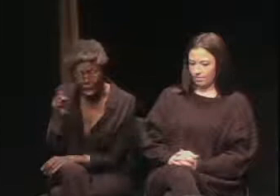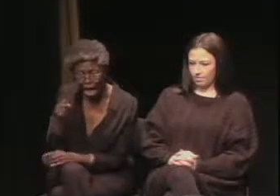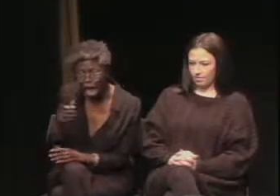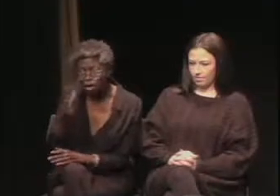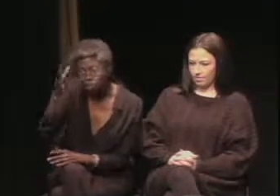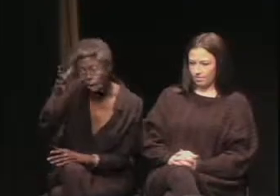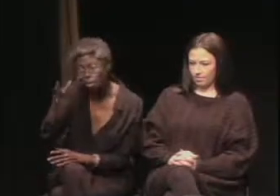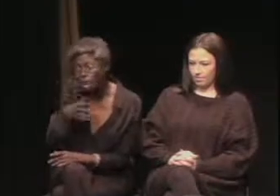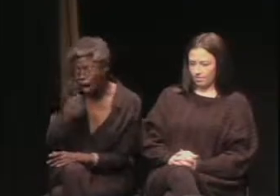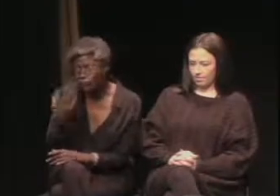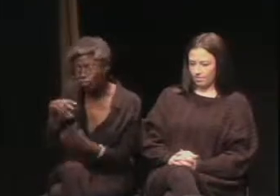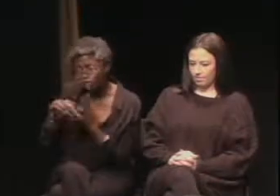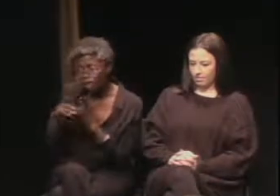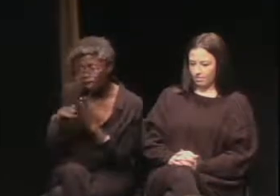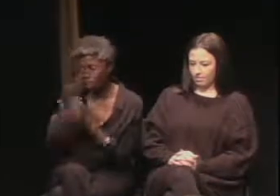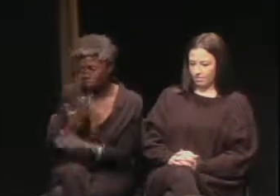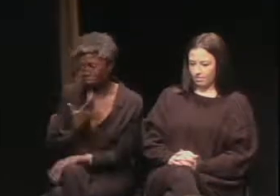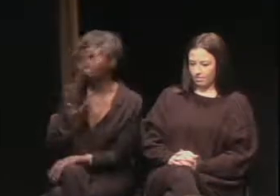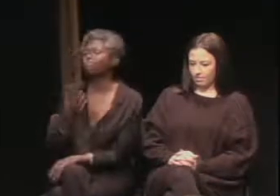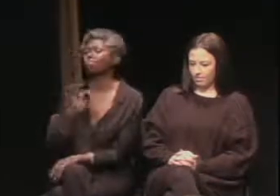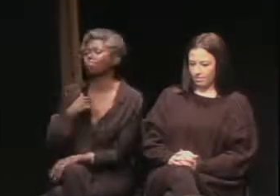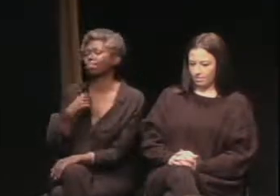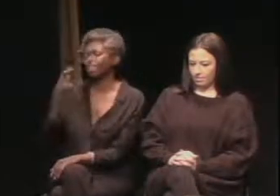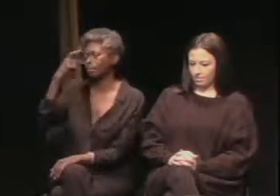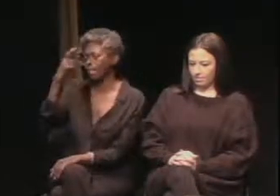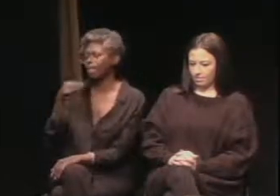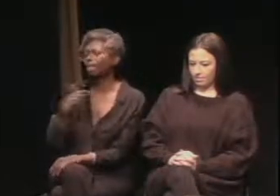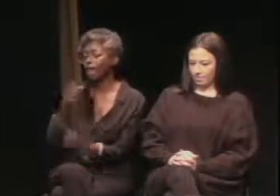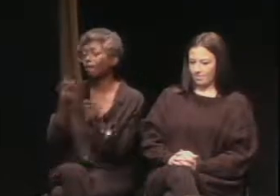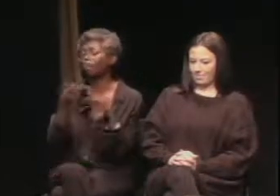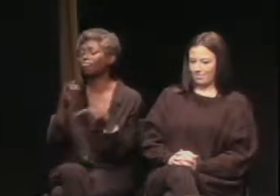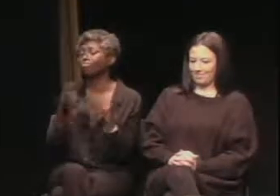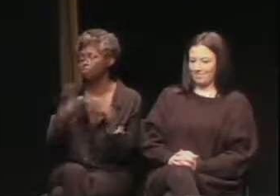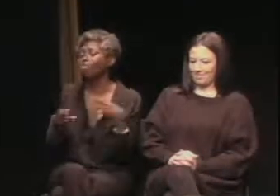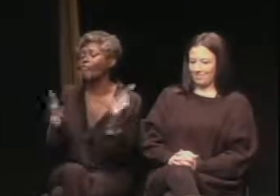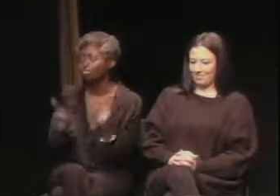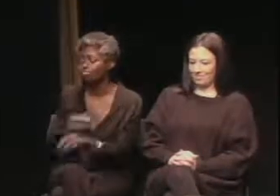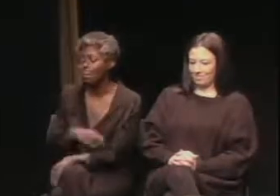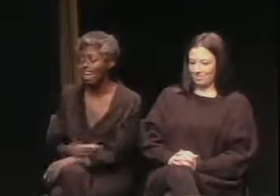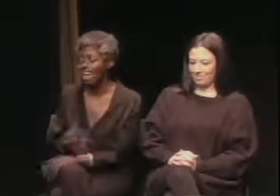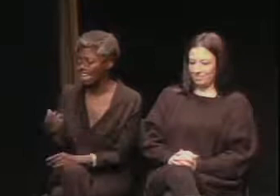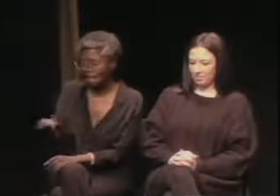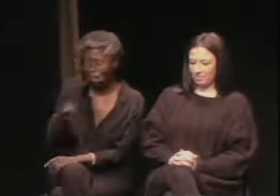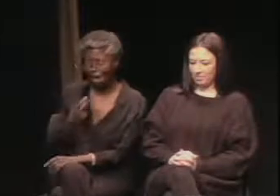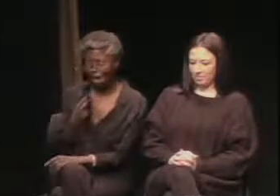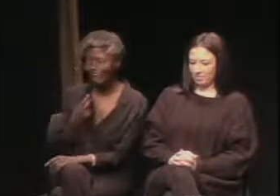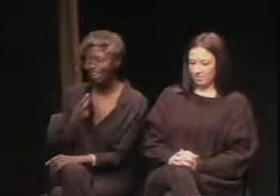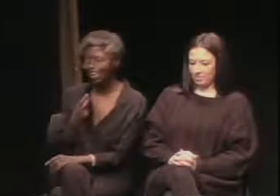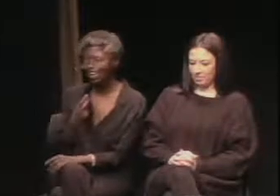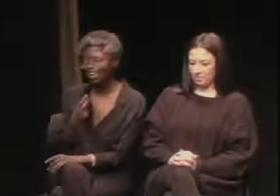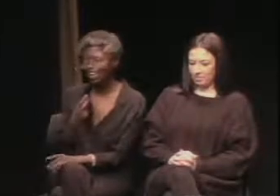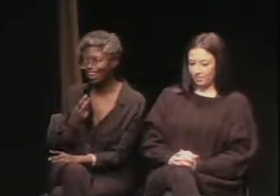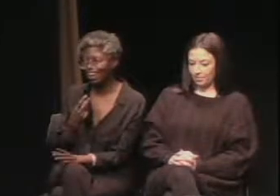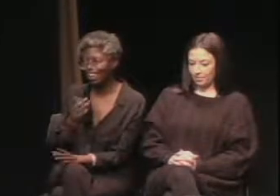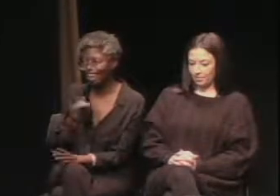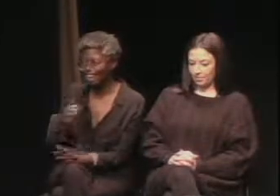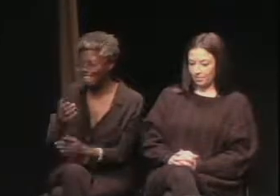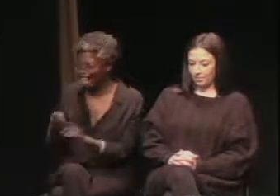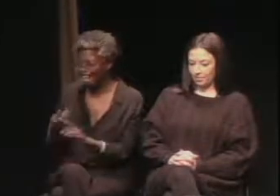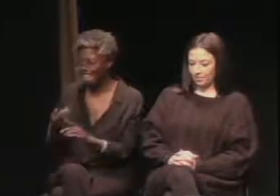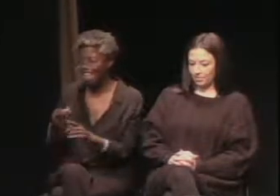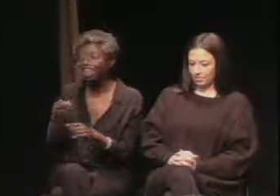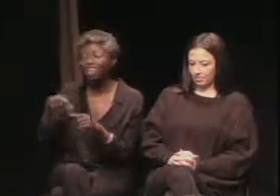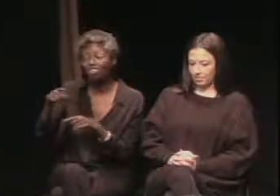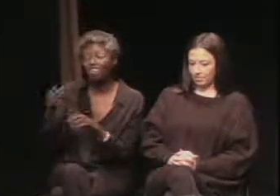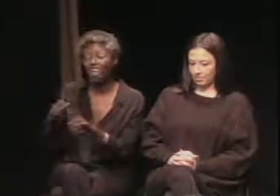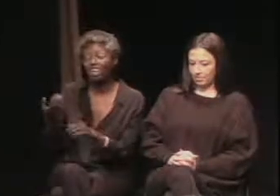granddad. And he was like it's in his mind, he's like, okay, you ready? And then he came back, but he came back with like, they came before Columbus. And I was